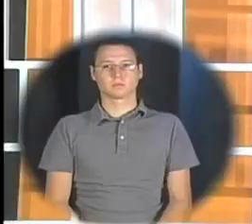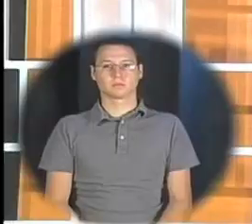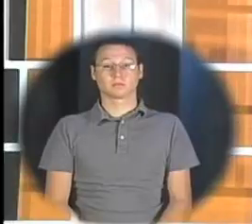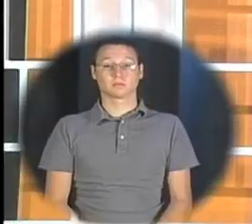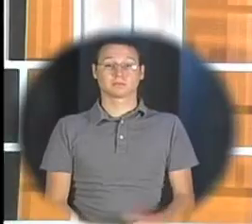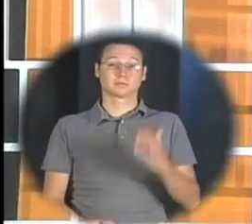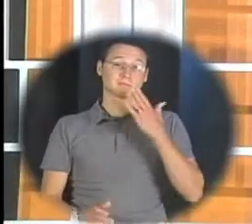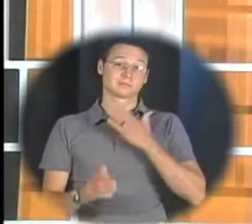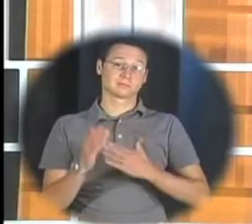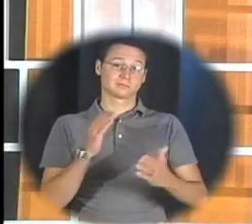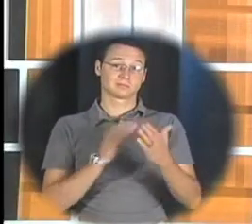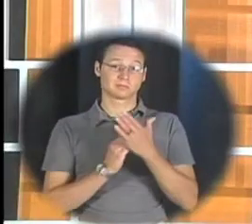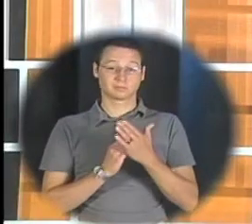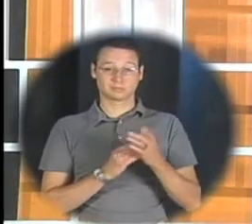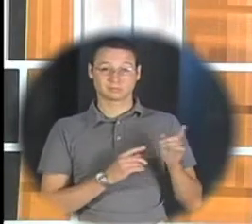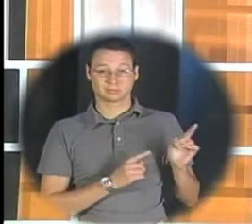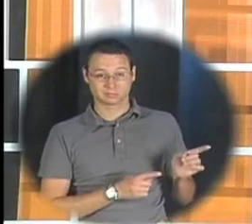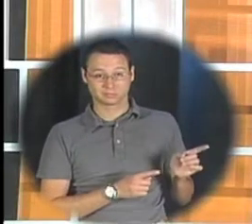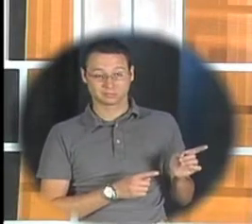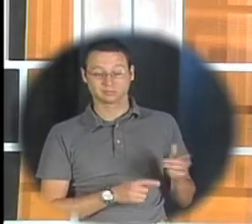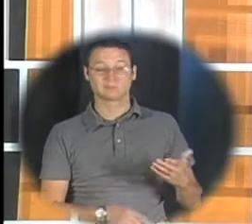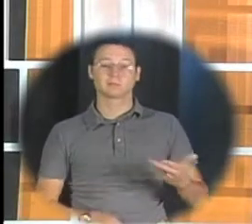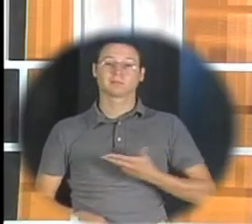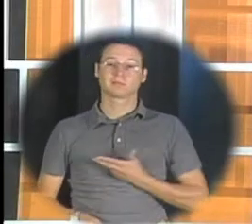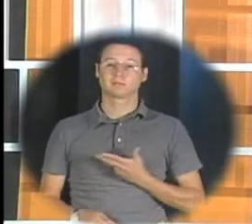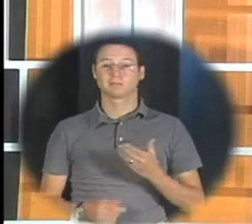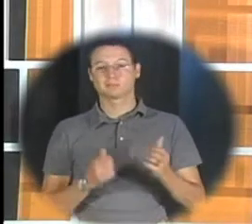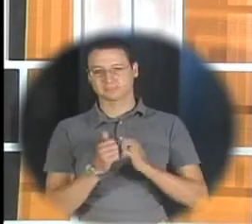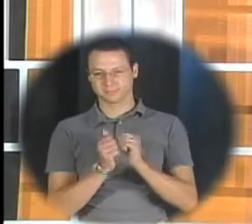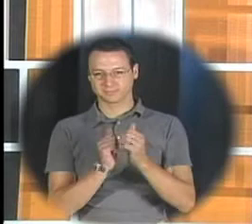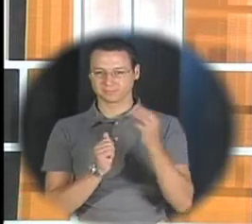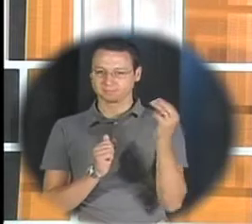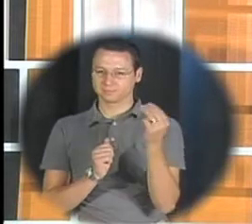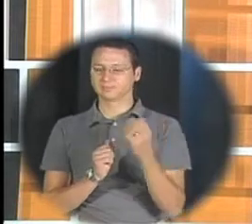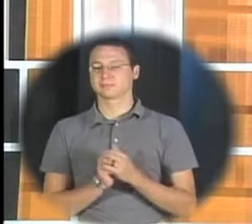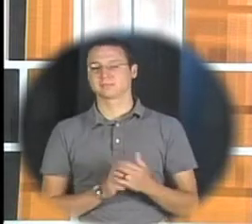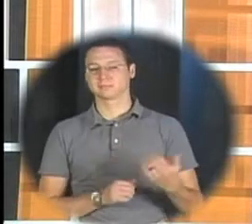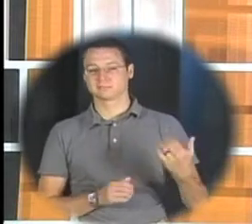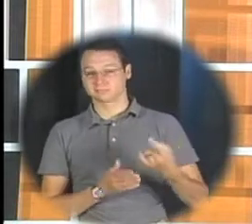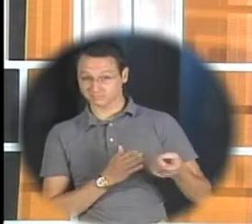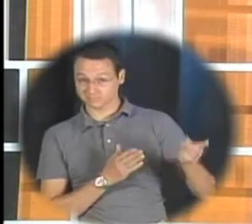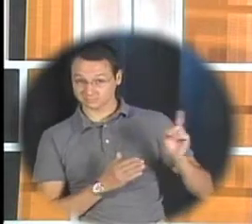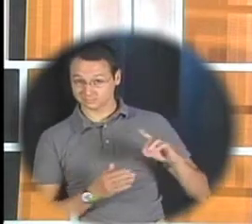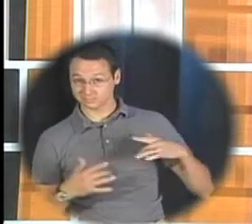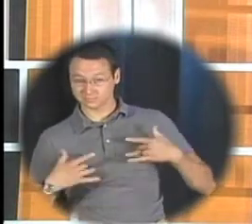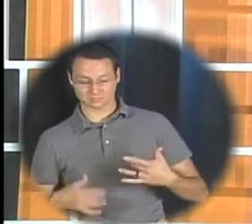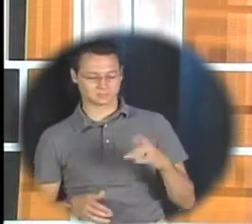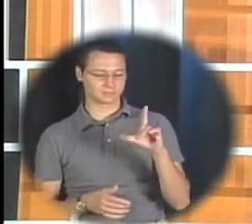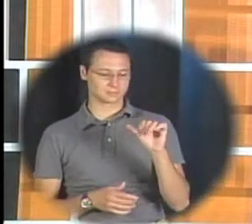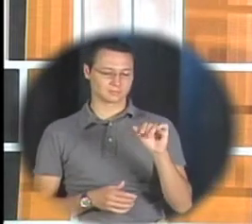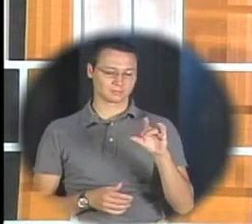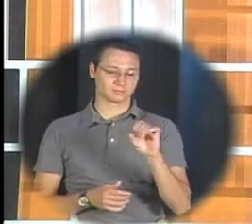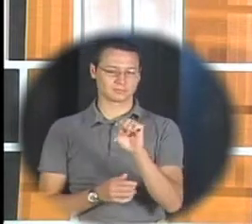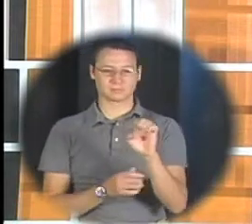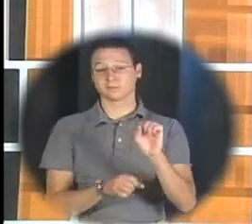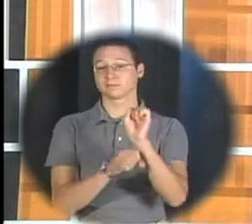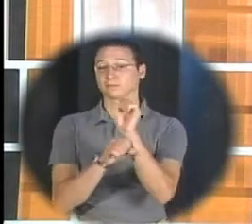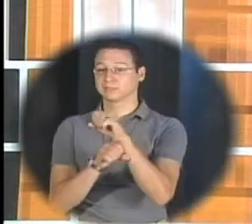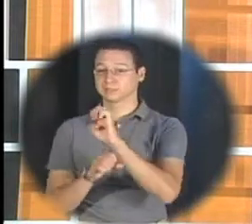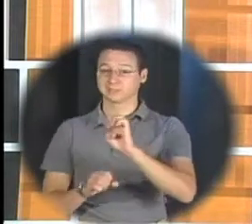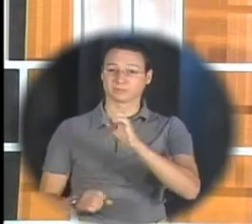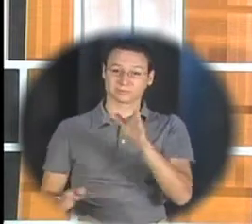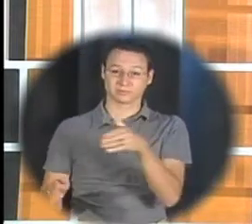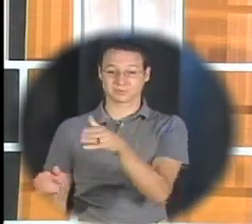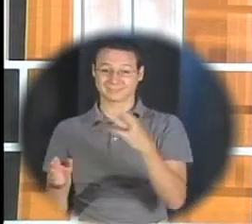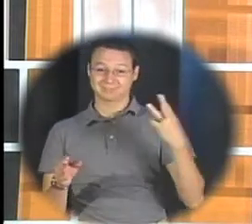Good morning, Braves. I'm Nate Reef, and welcome to BBC Sports Monday. Last week, boys lacrosse beat East River 16-0. Leading